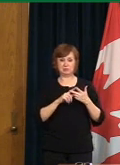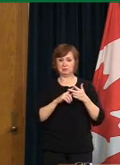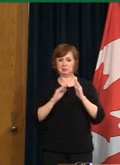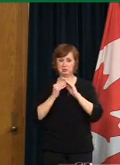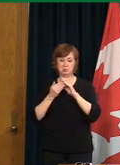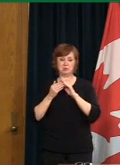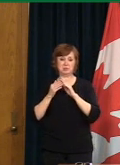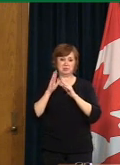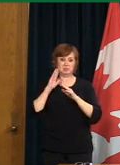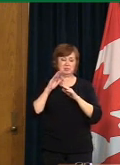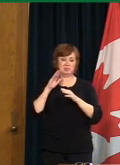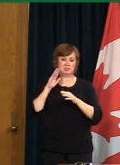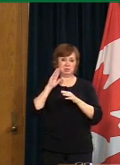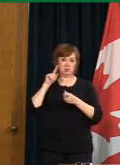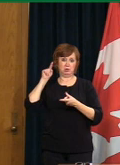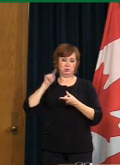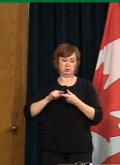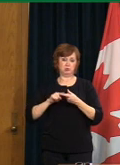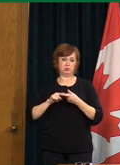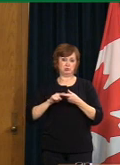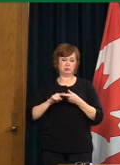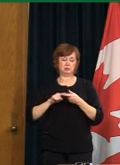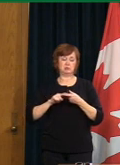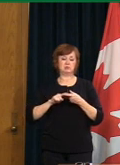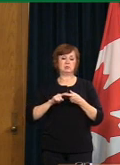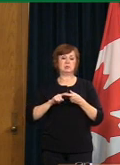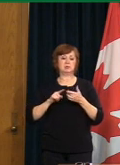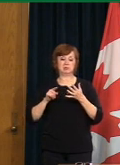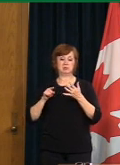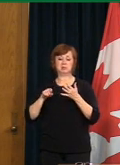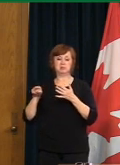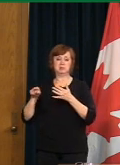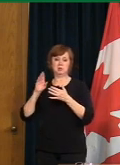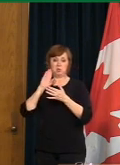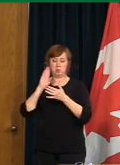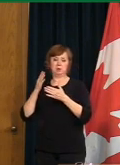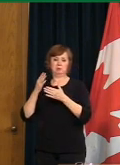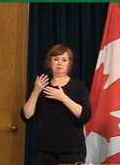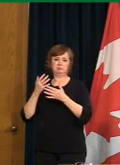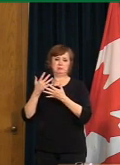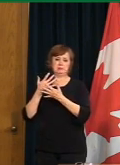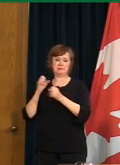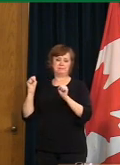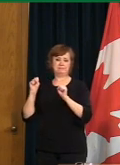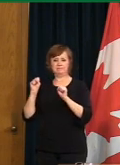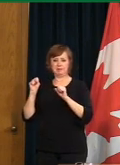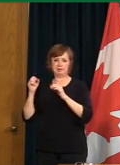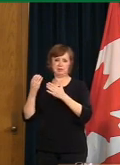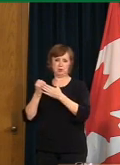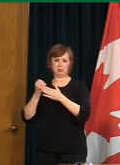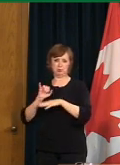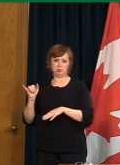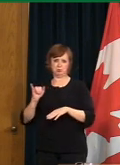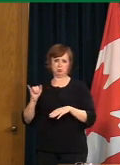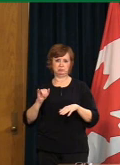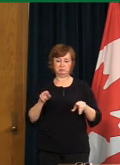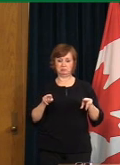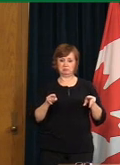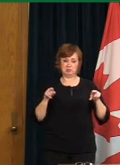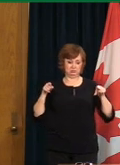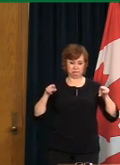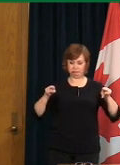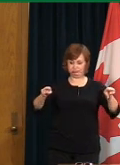and they'll have an impact on our broader economy as well. We have tried to minimize that through consultation